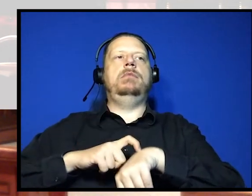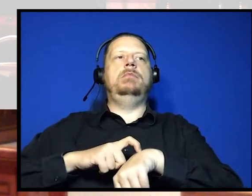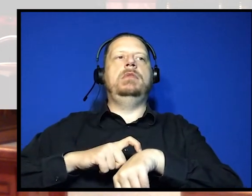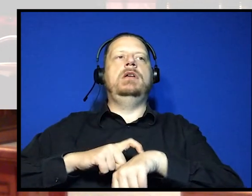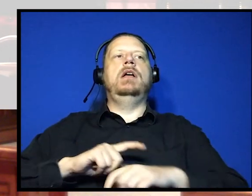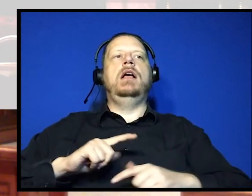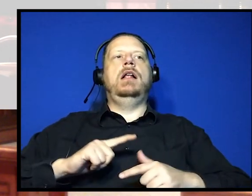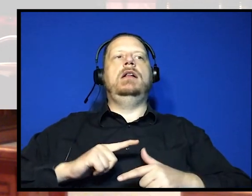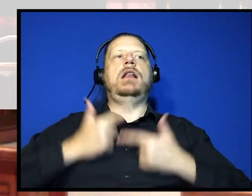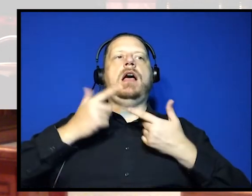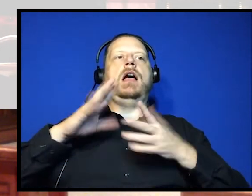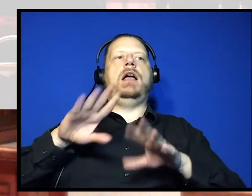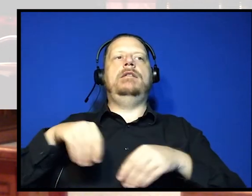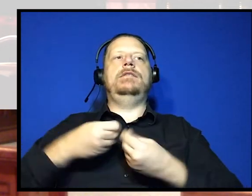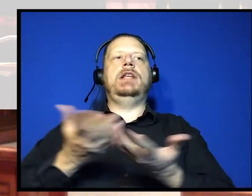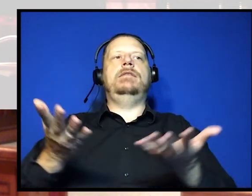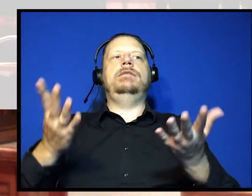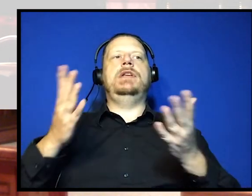time.